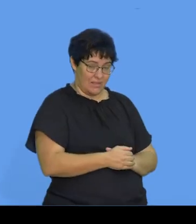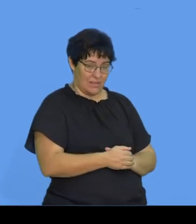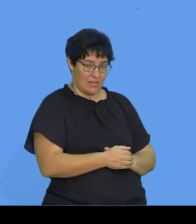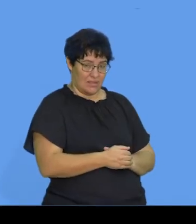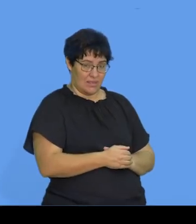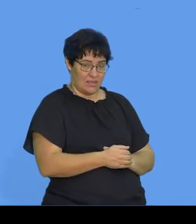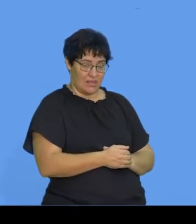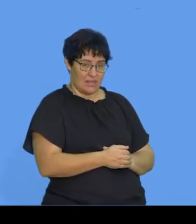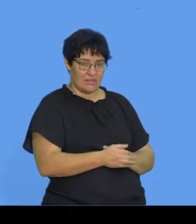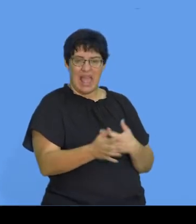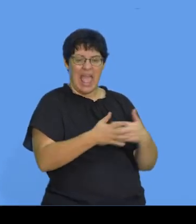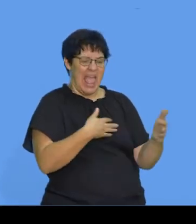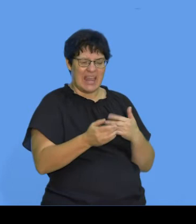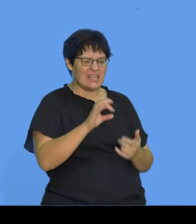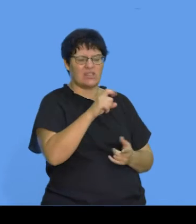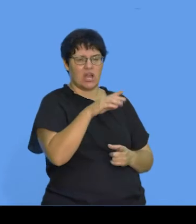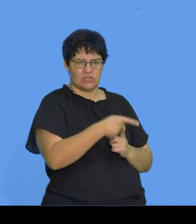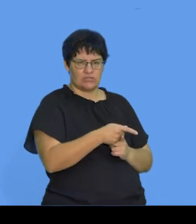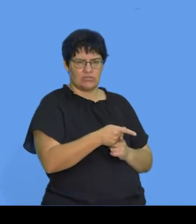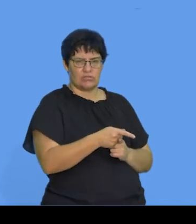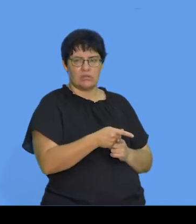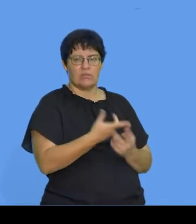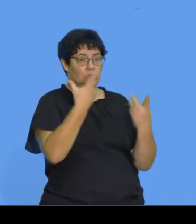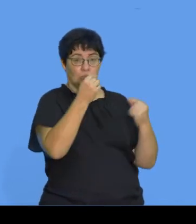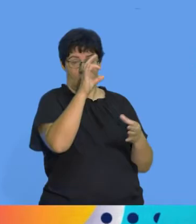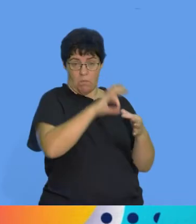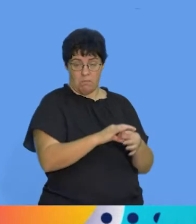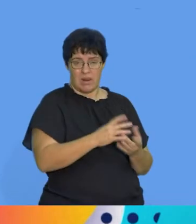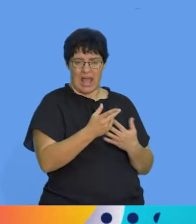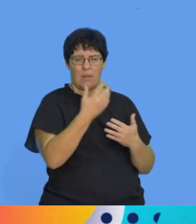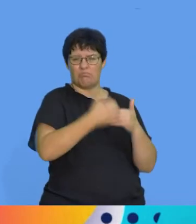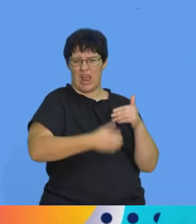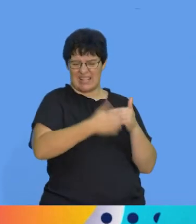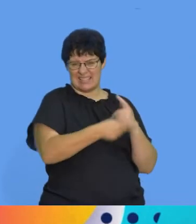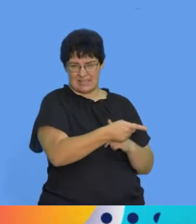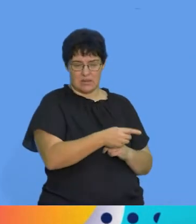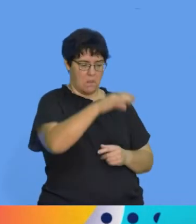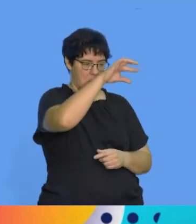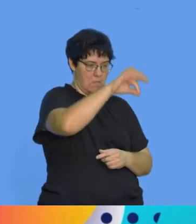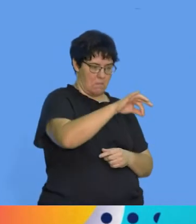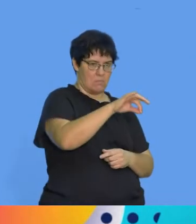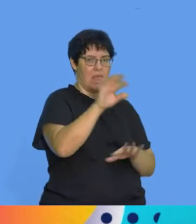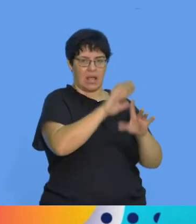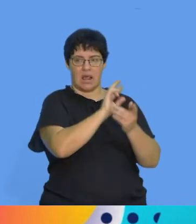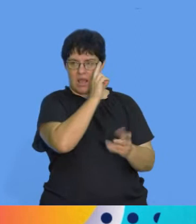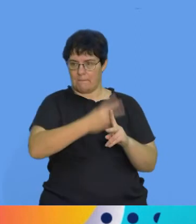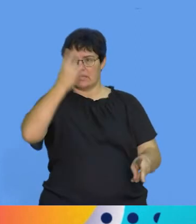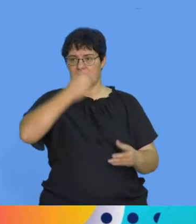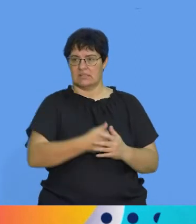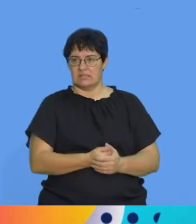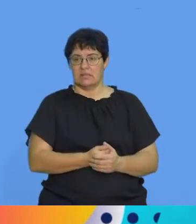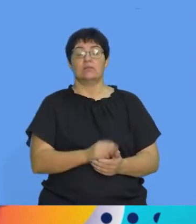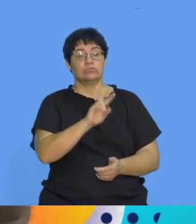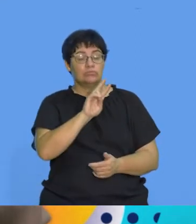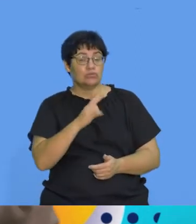color. And when I put it on any kind of starch, use your bread at home. It's amazing, all right? It goes this color